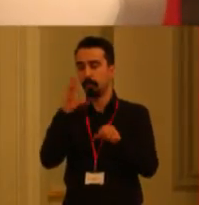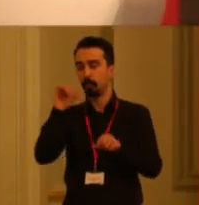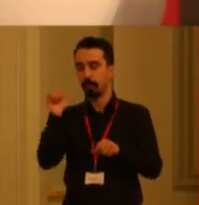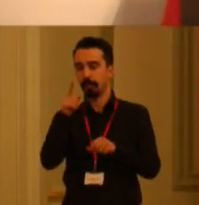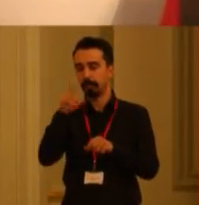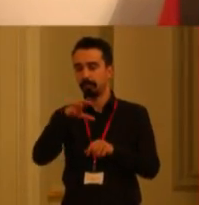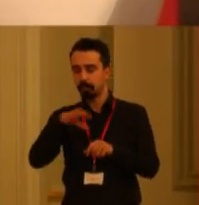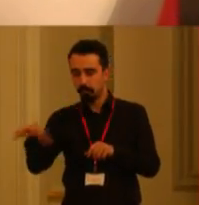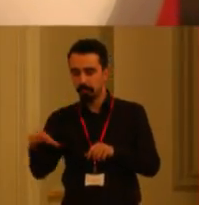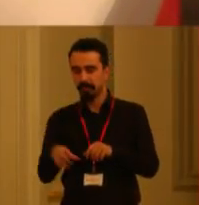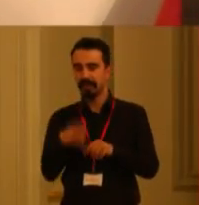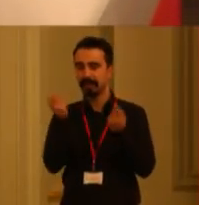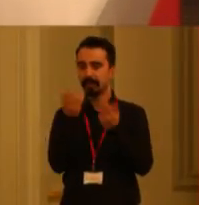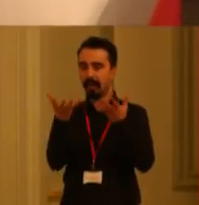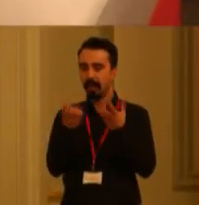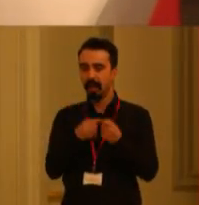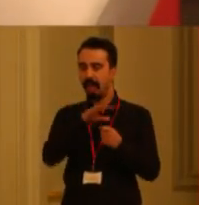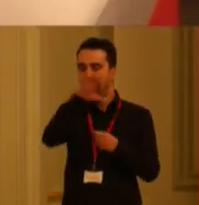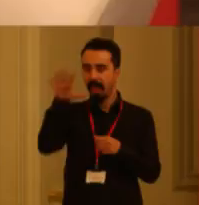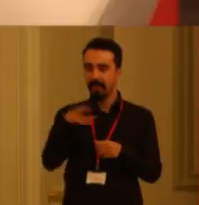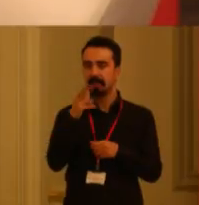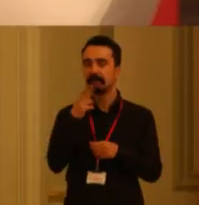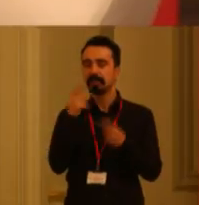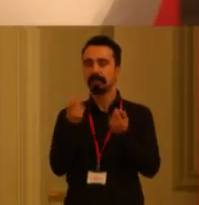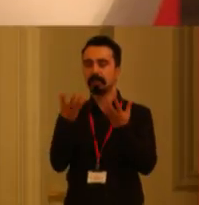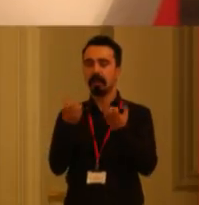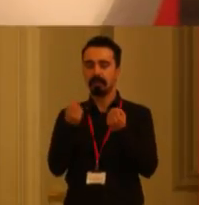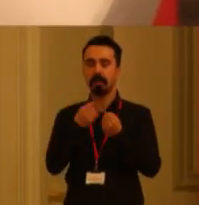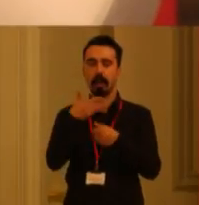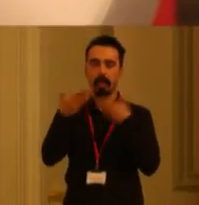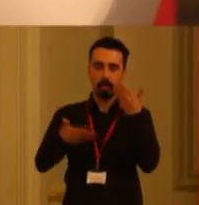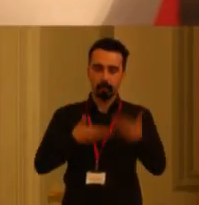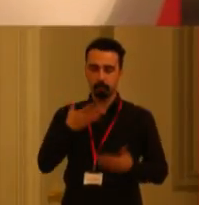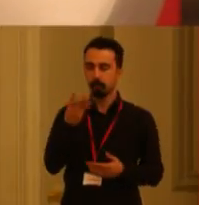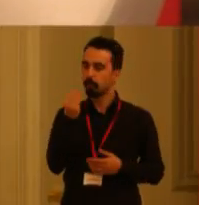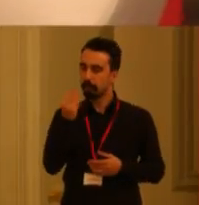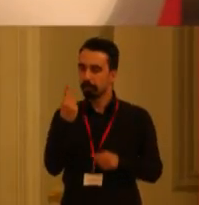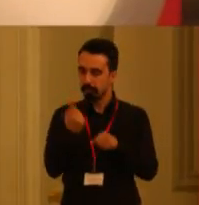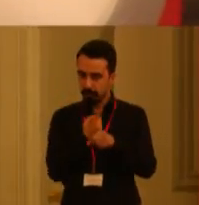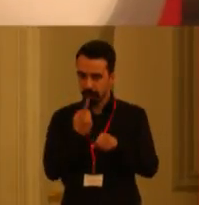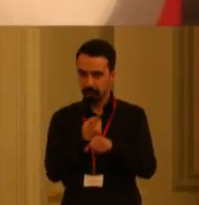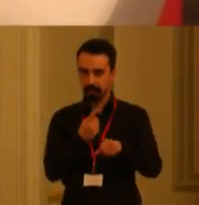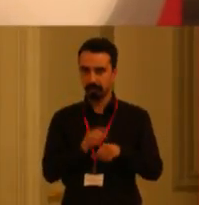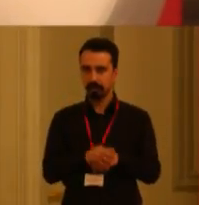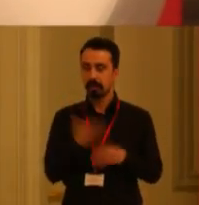is yet another pillar in this ecosystem, employment. Labor. Everyone talks about